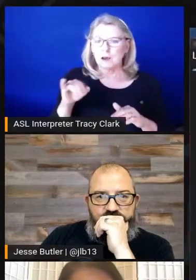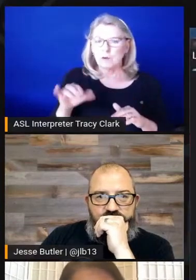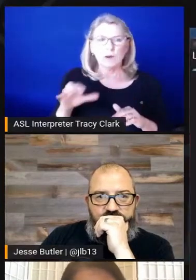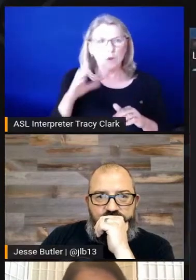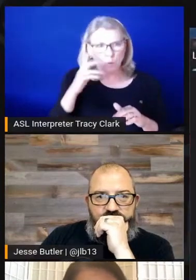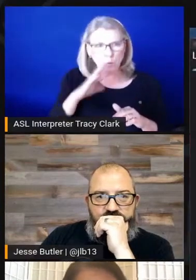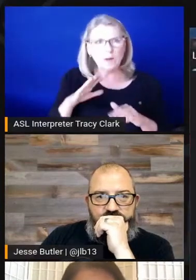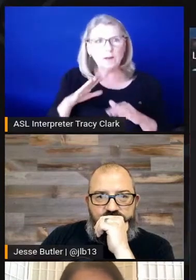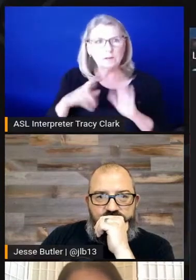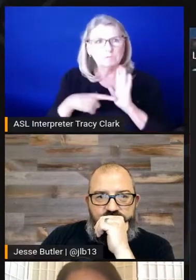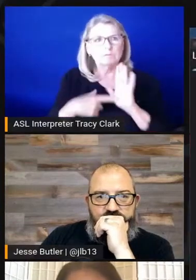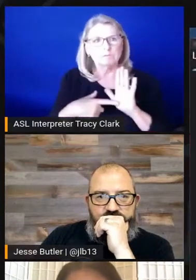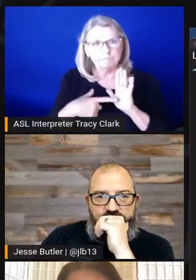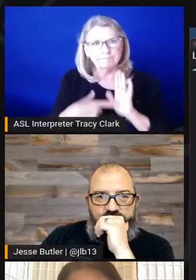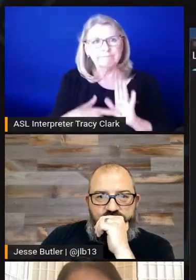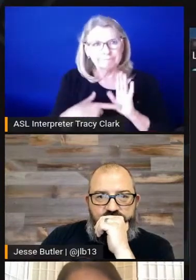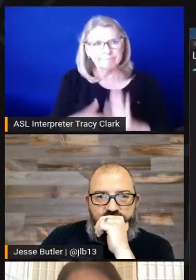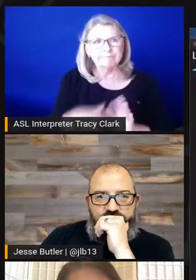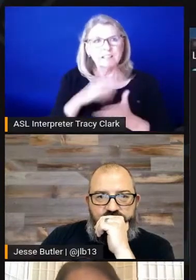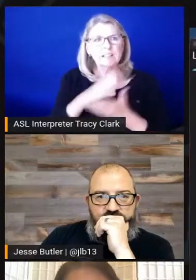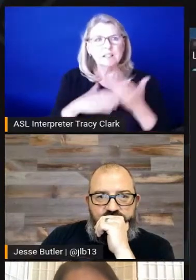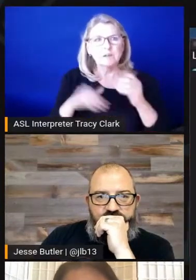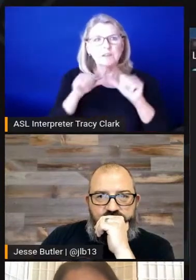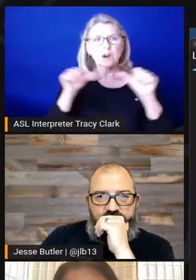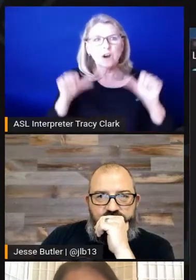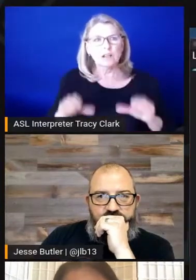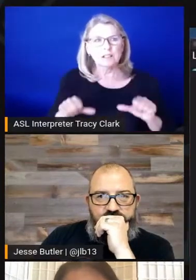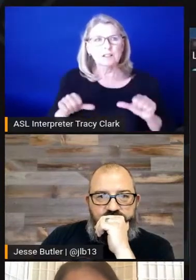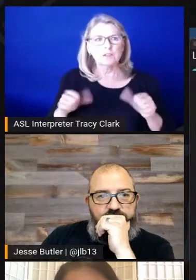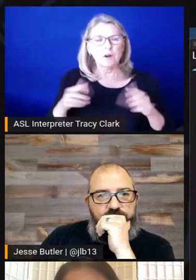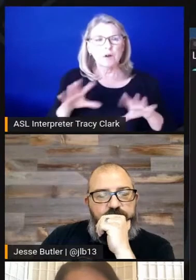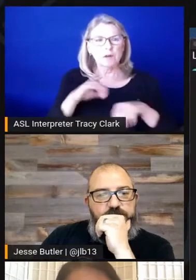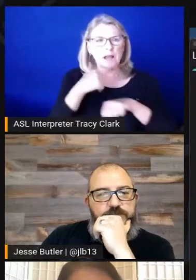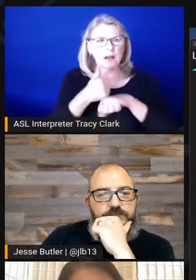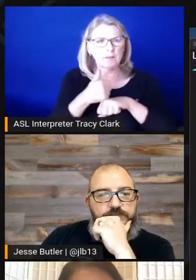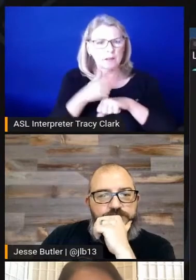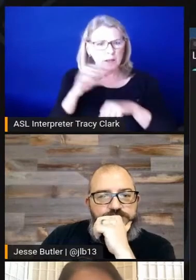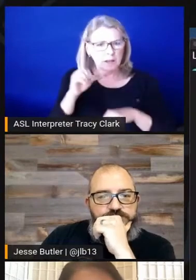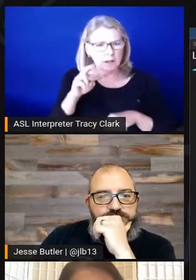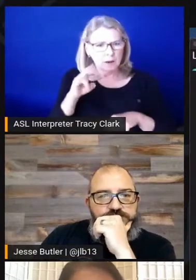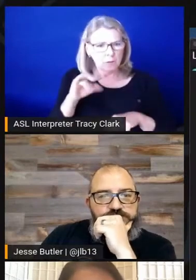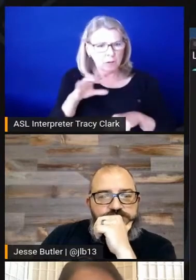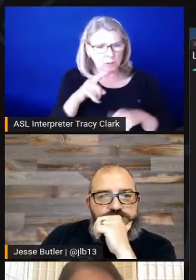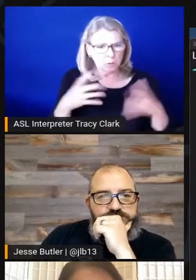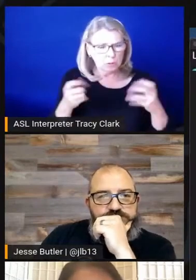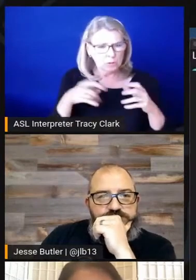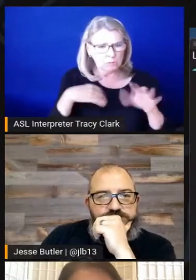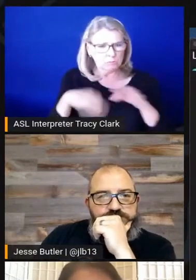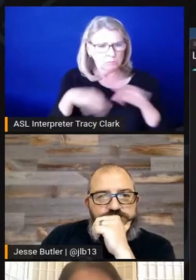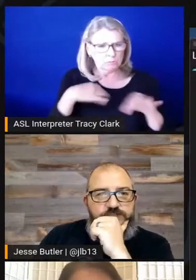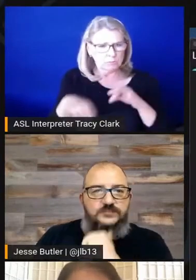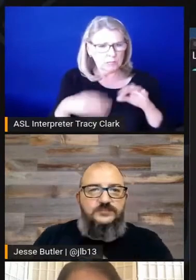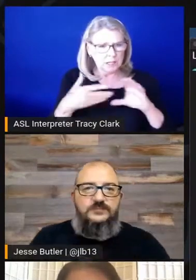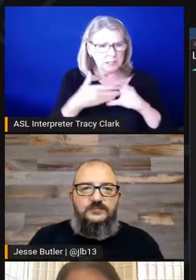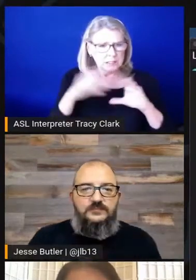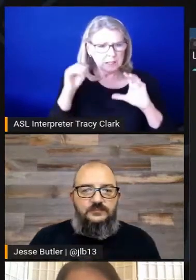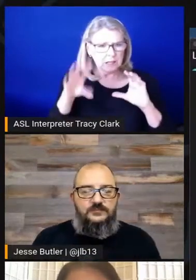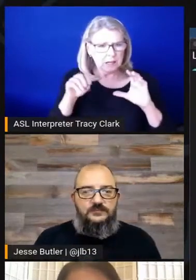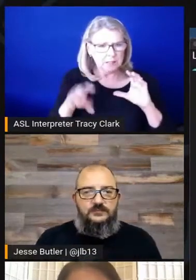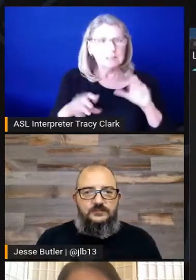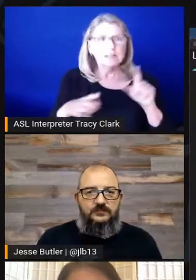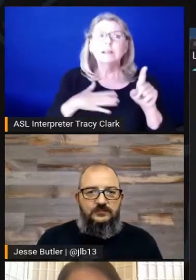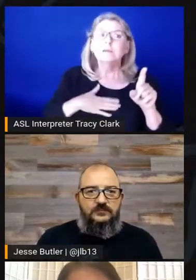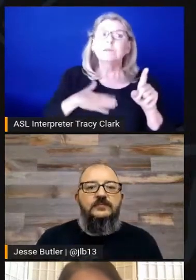architecture that we have. Eric, did you want to go through the slides first? Yeah, Jesse, if you could actually switch back to the